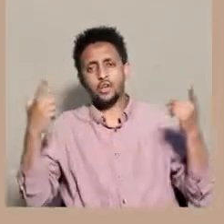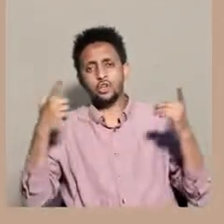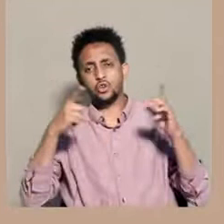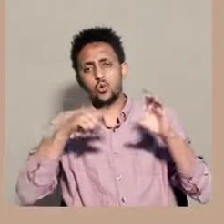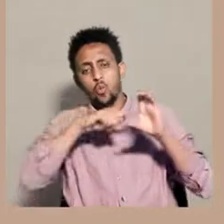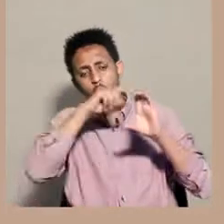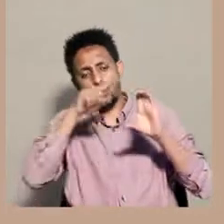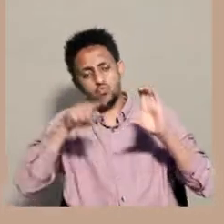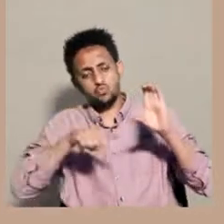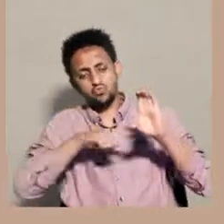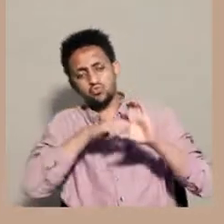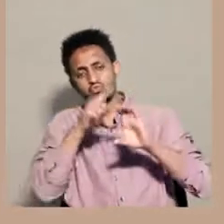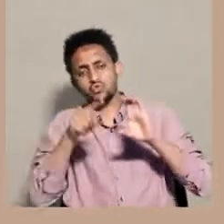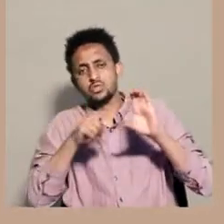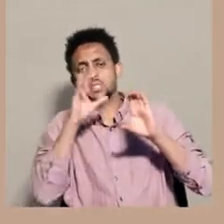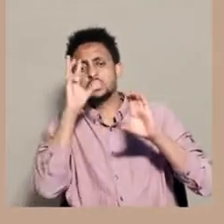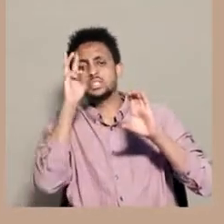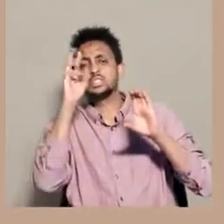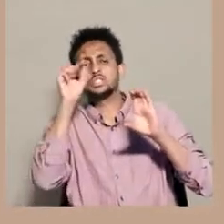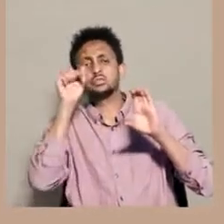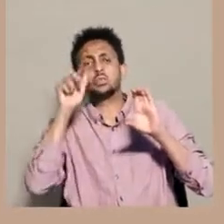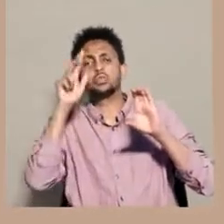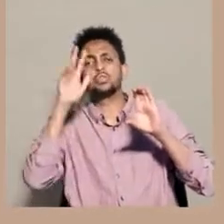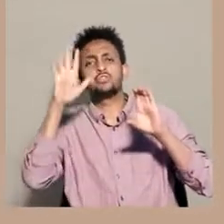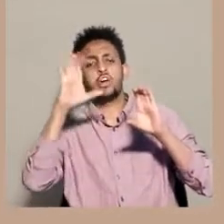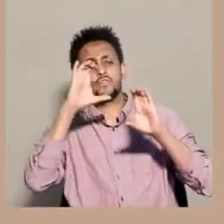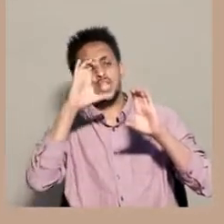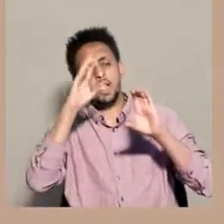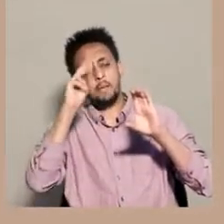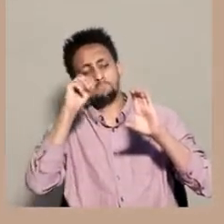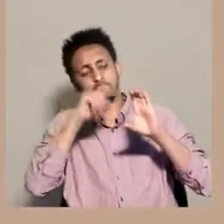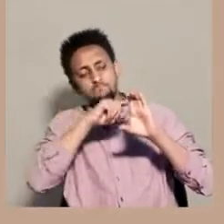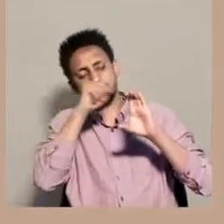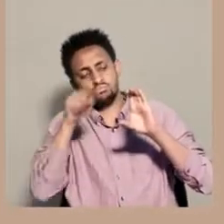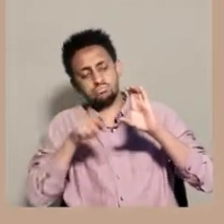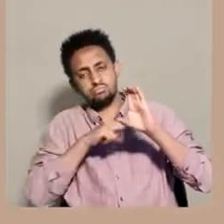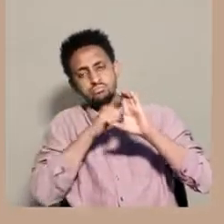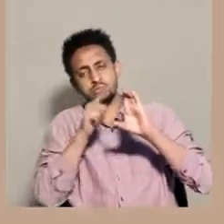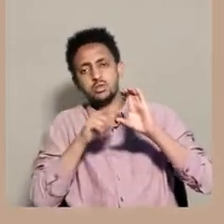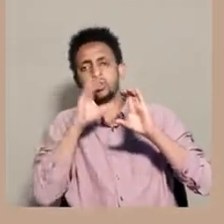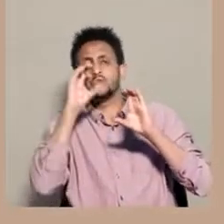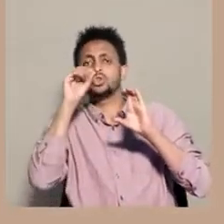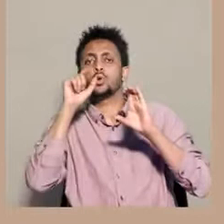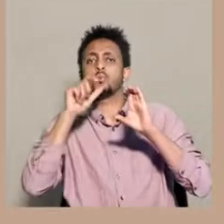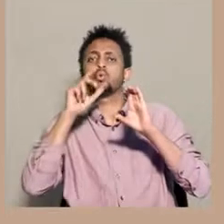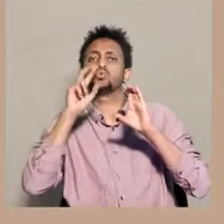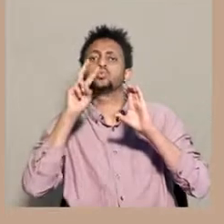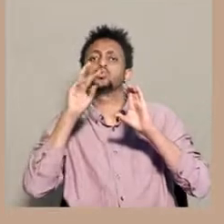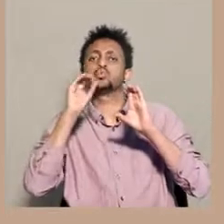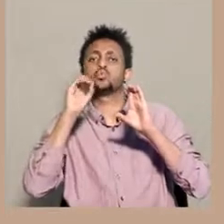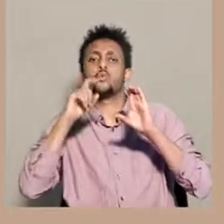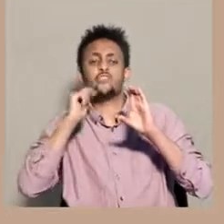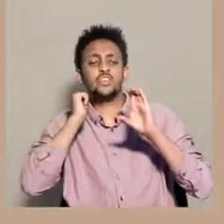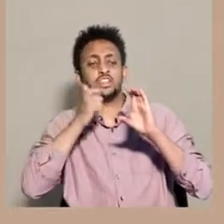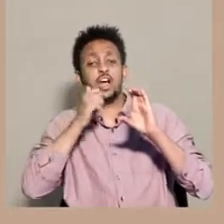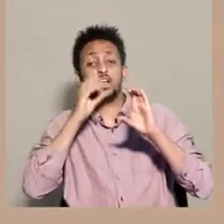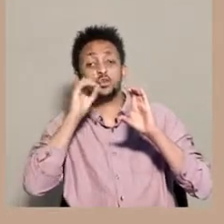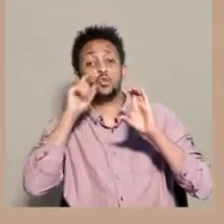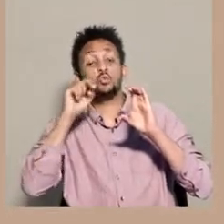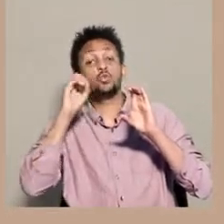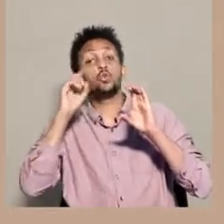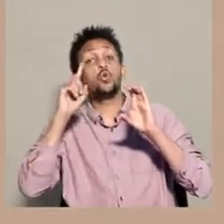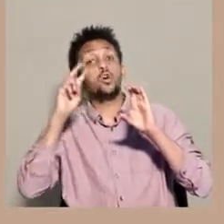diameter 6.35 centimeter at a rate of 0.12 meter cube